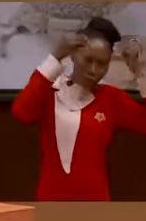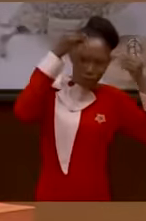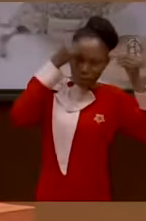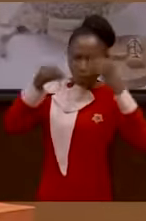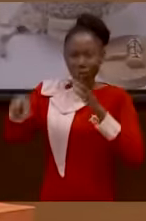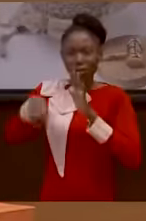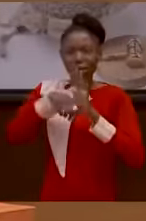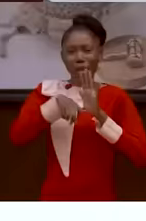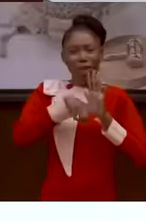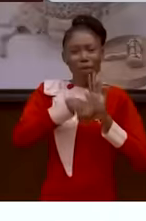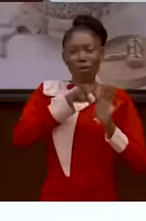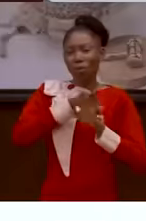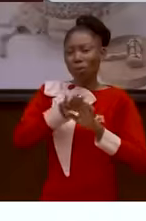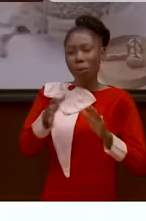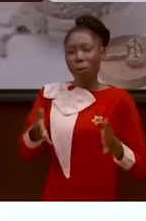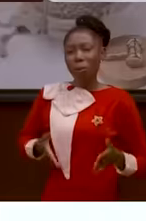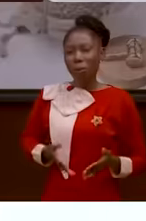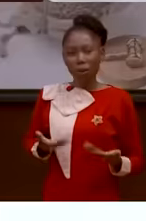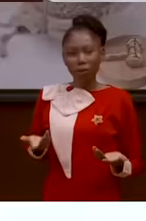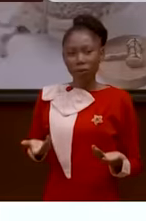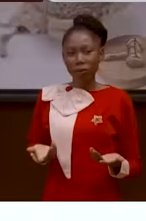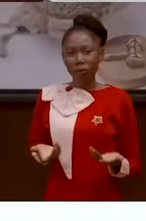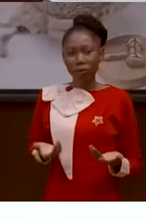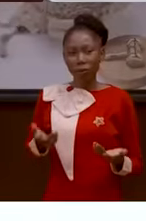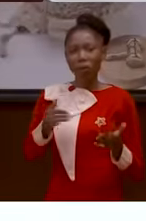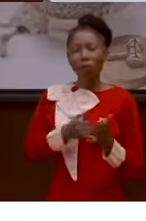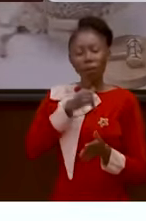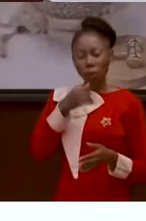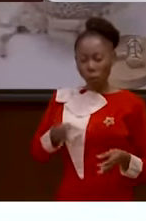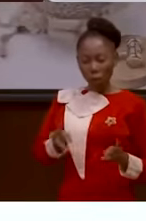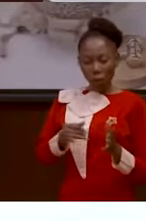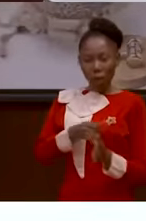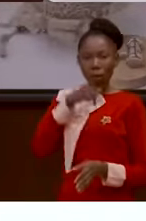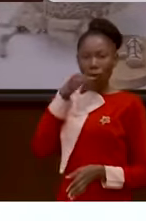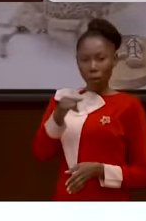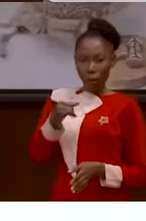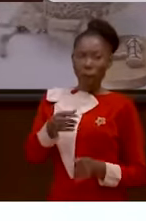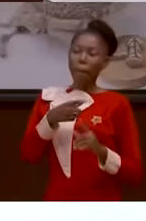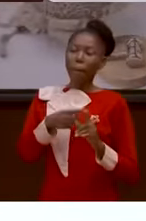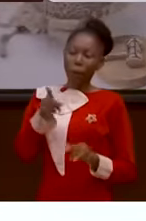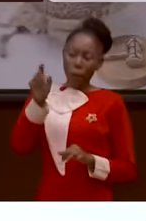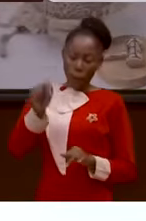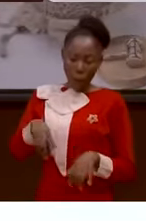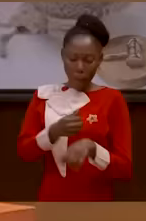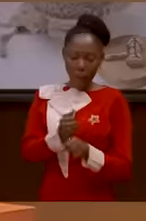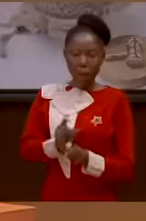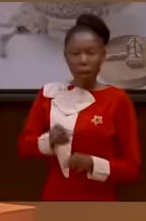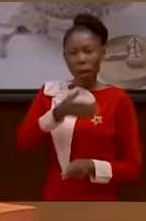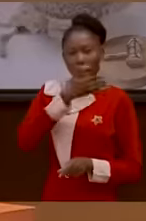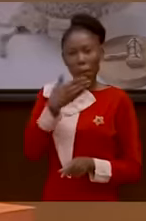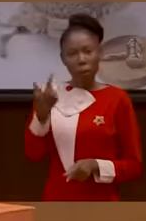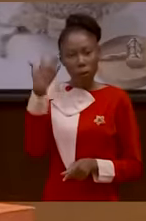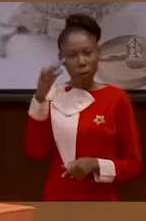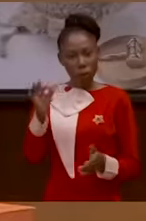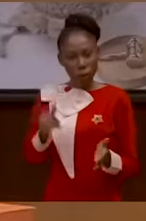telling him negative things about each other. It's the way it is, it's the reality. How do you make the best of the situation? That's